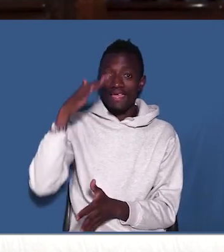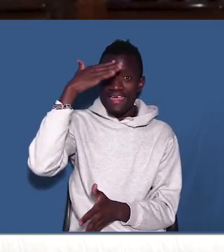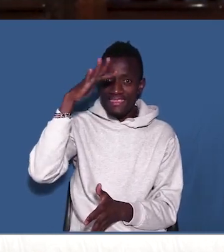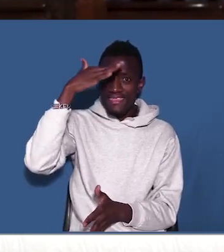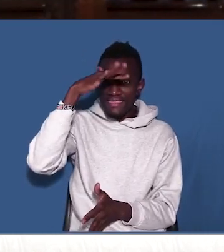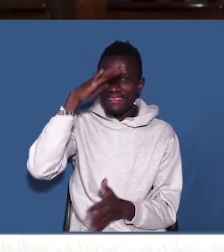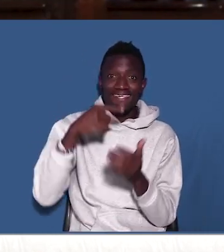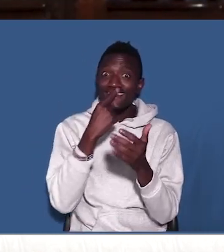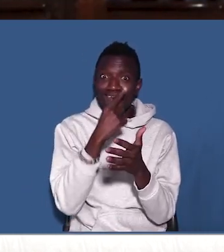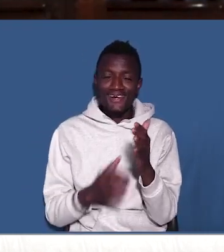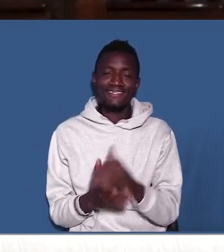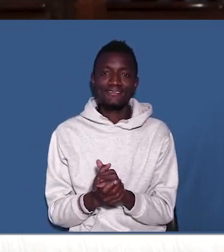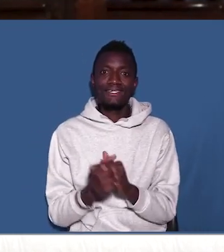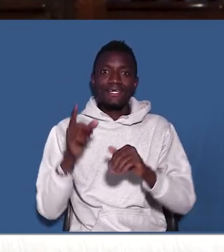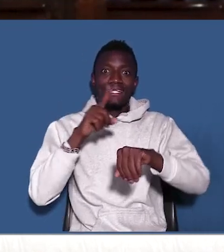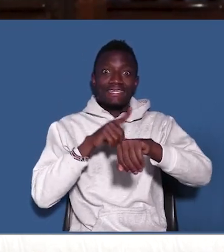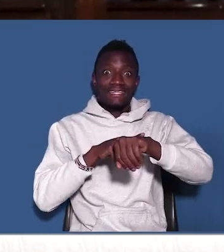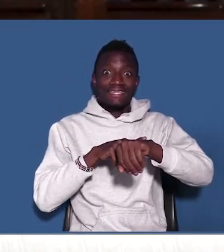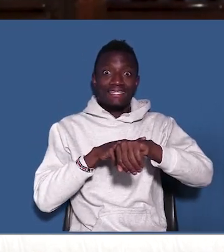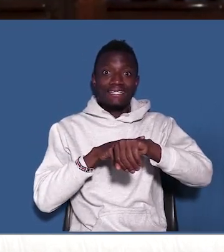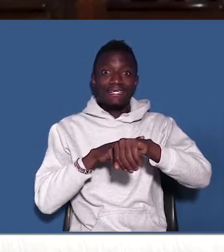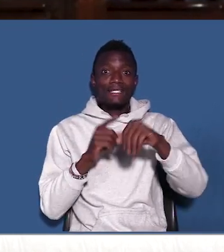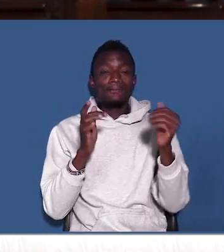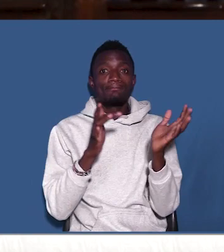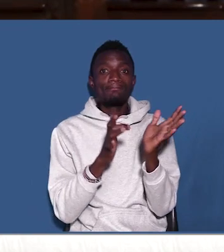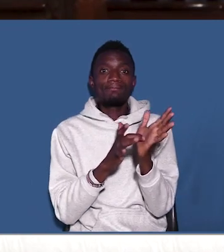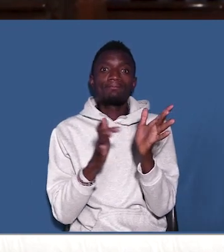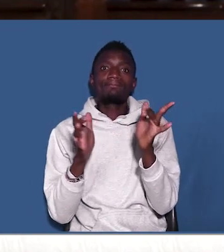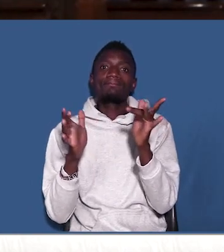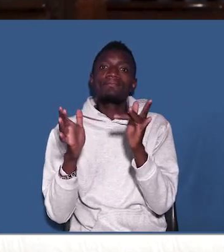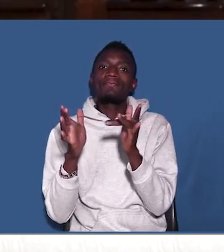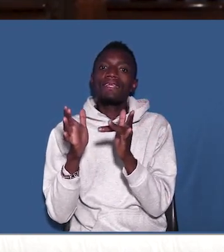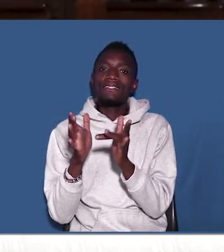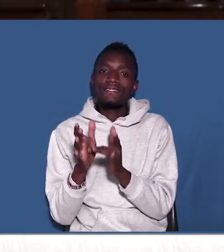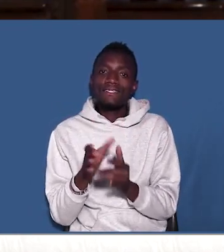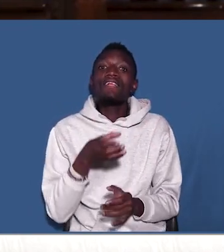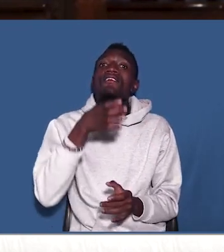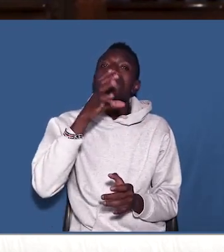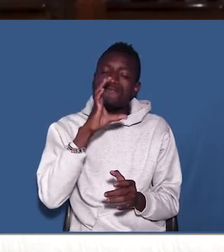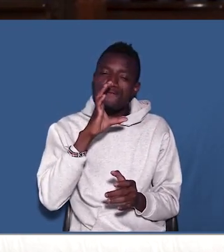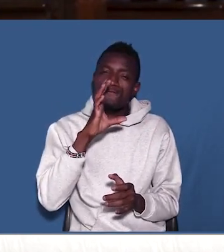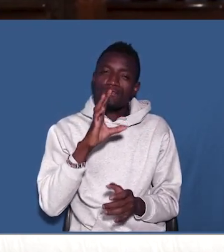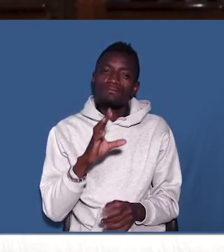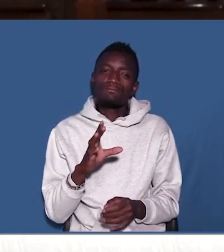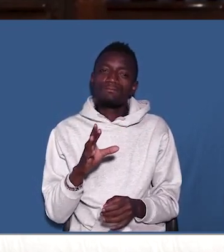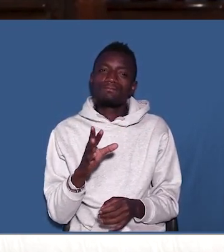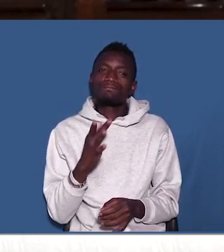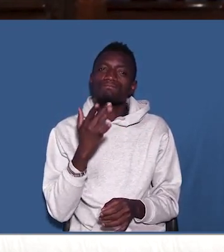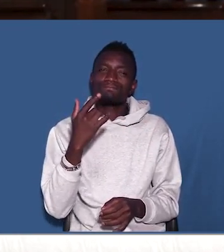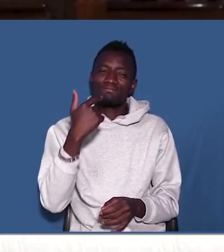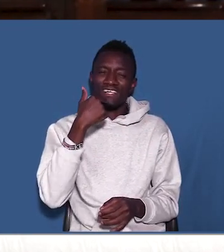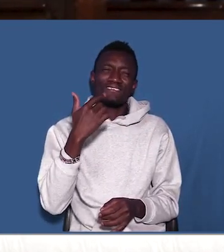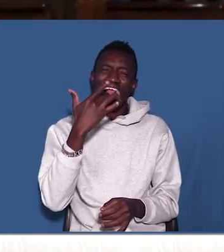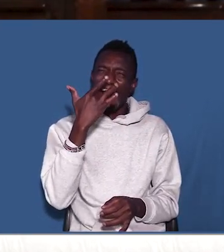they gave him, he said, "This is the last. I'm now going out of their